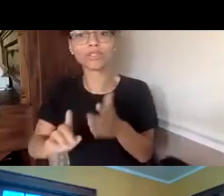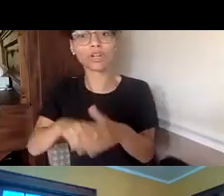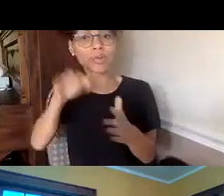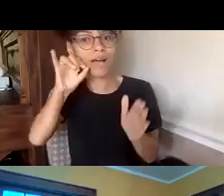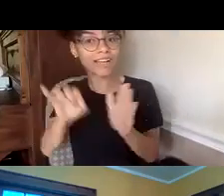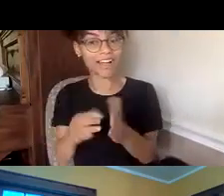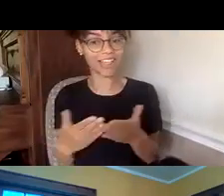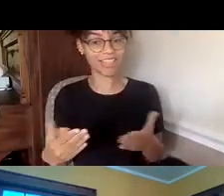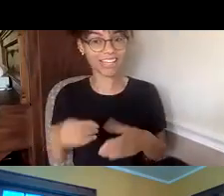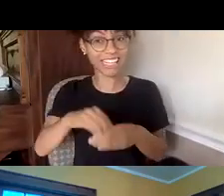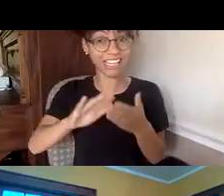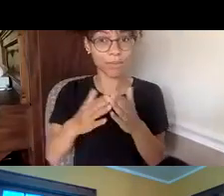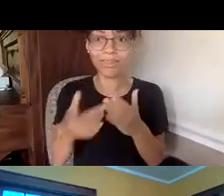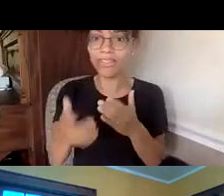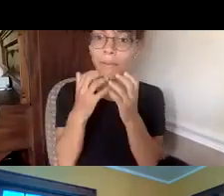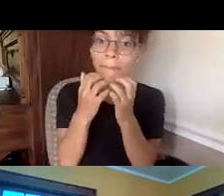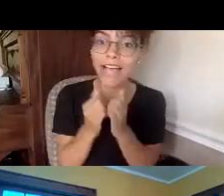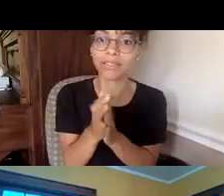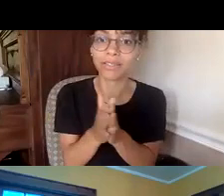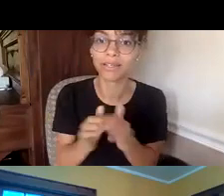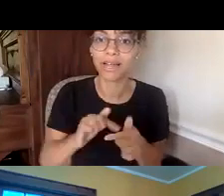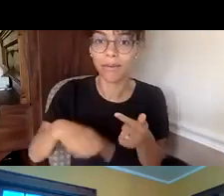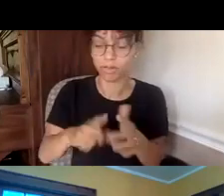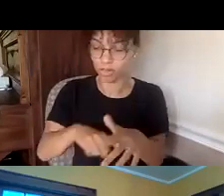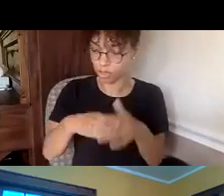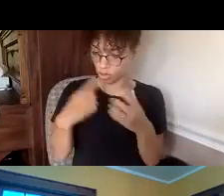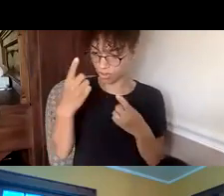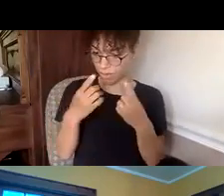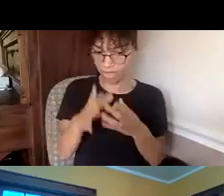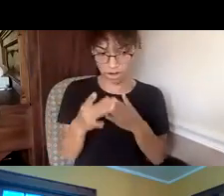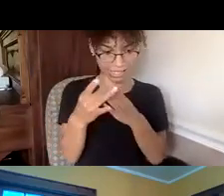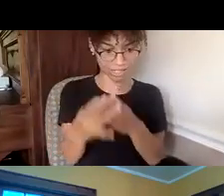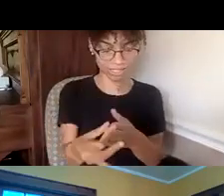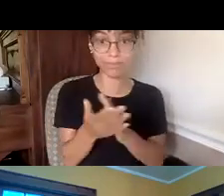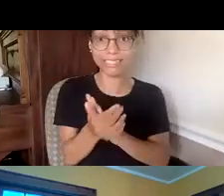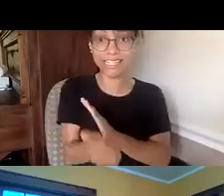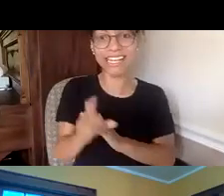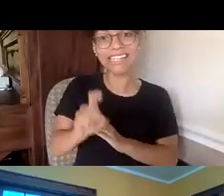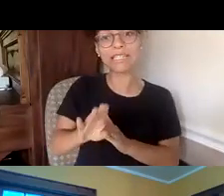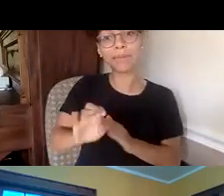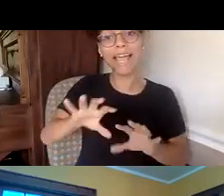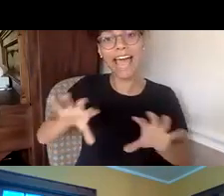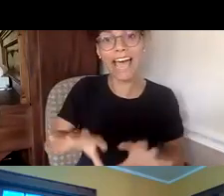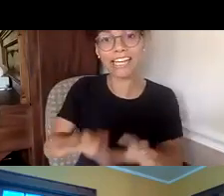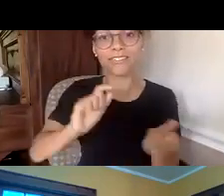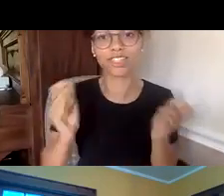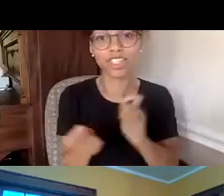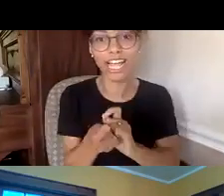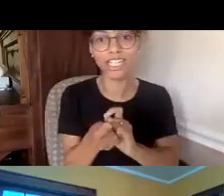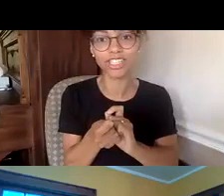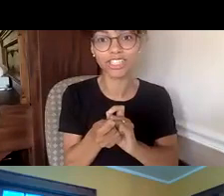the community that they're passionate about, that they begin thinking about the leadership skills they need to be active change agents, and they come and